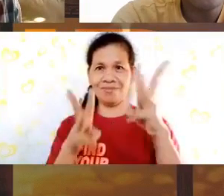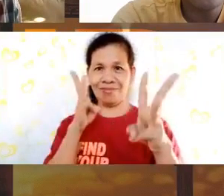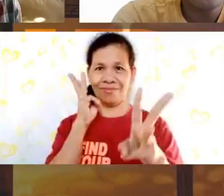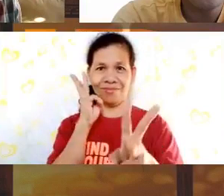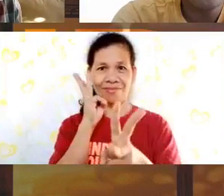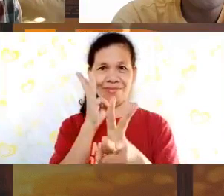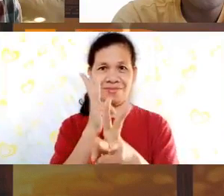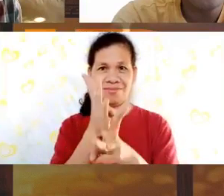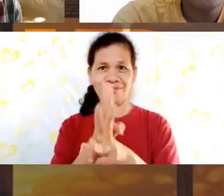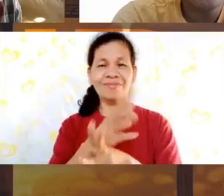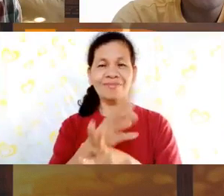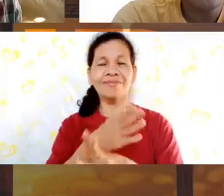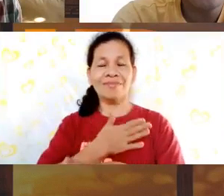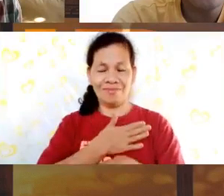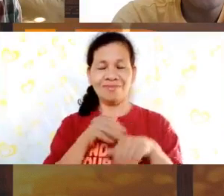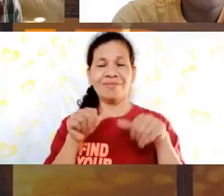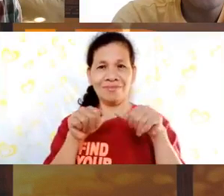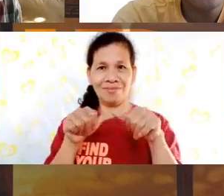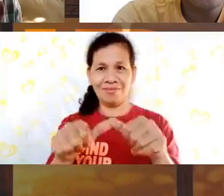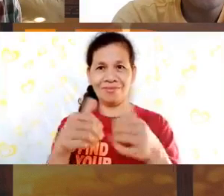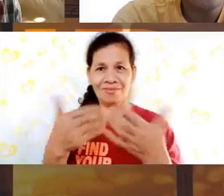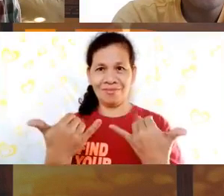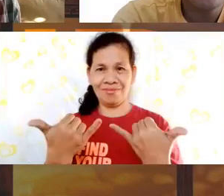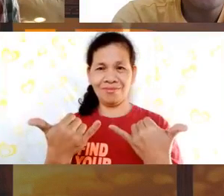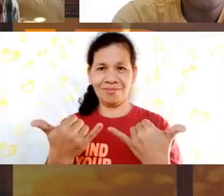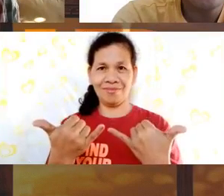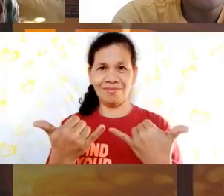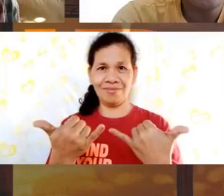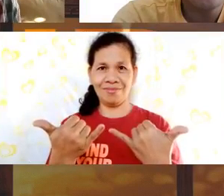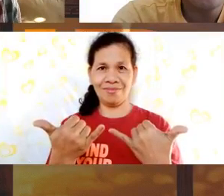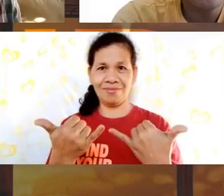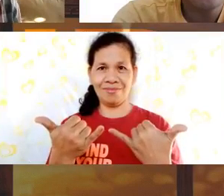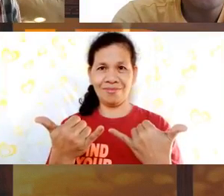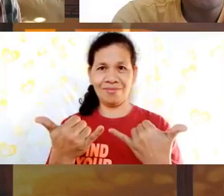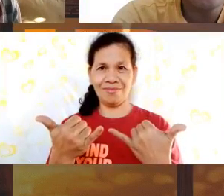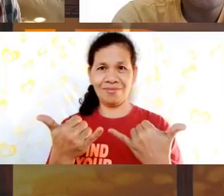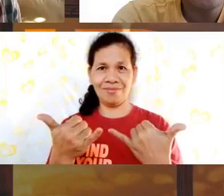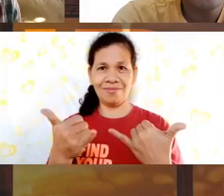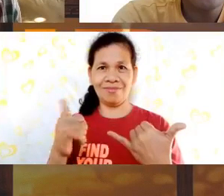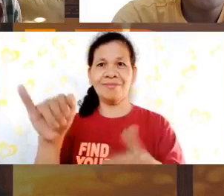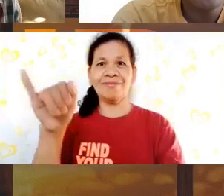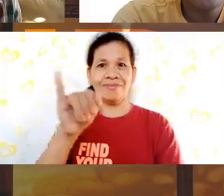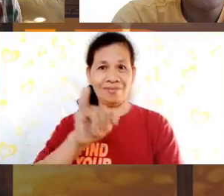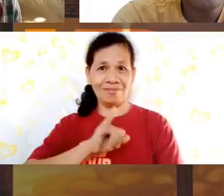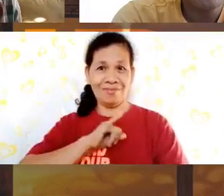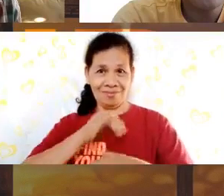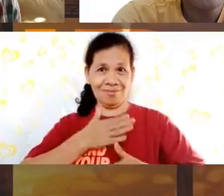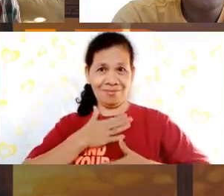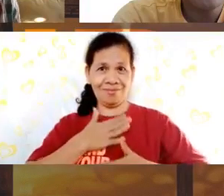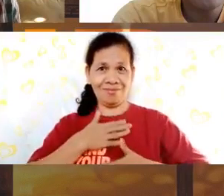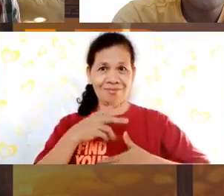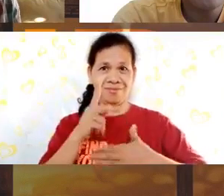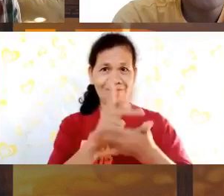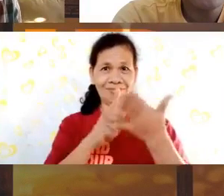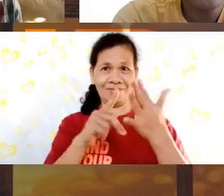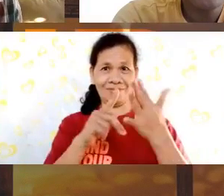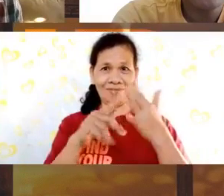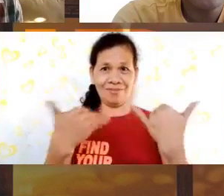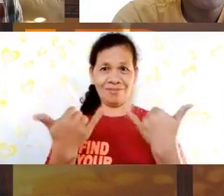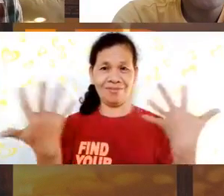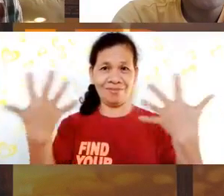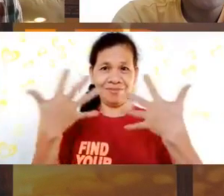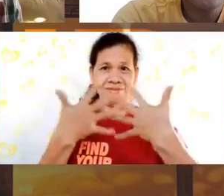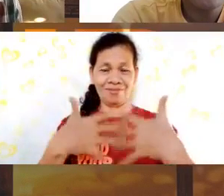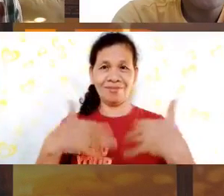Please continue to do this. And I welcome being part of you today. I hope I have